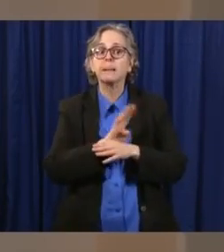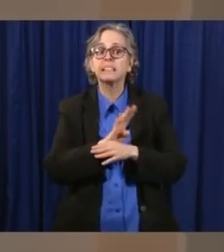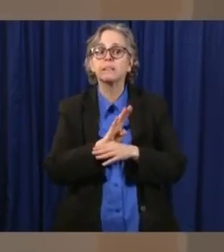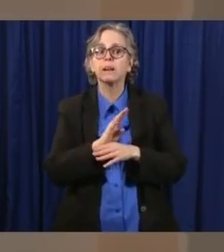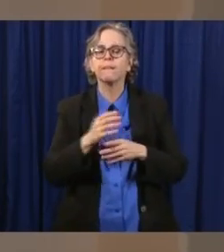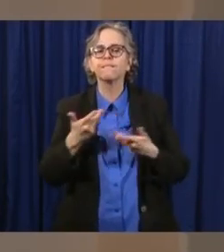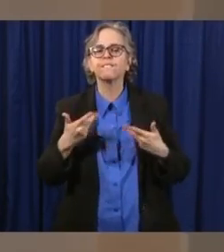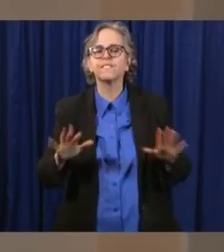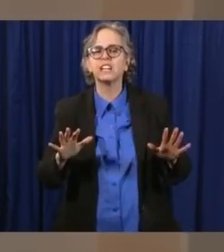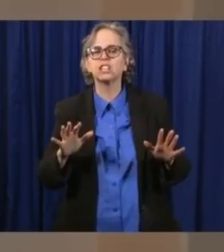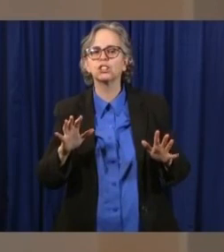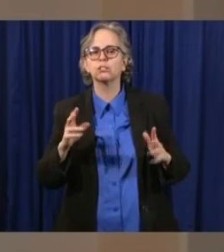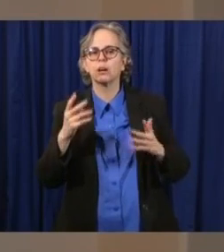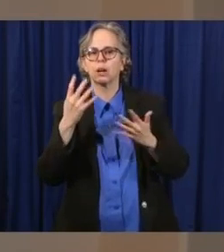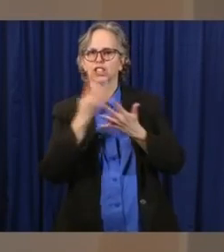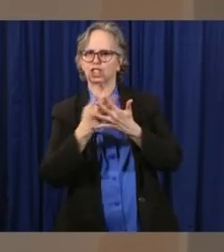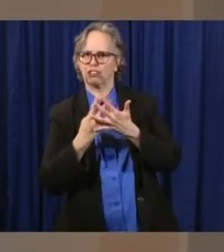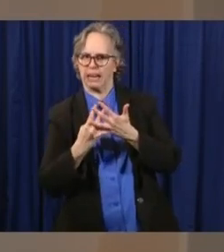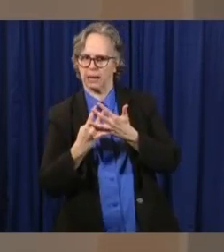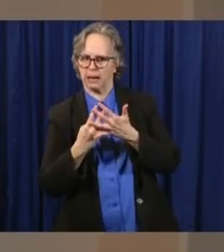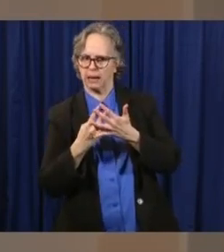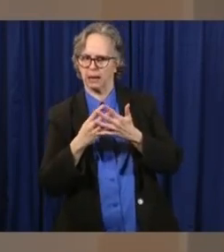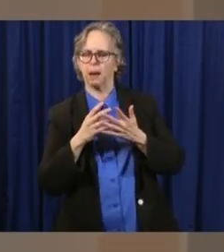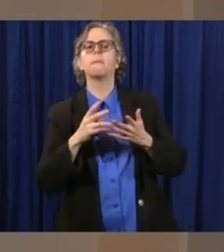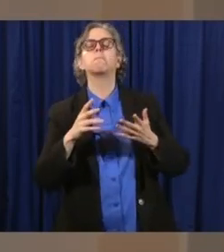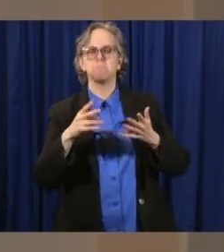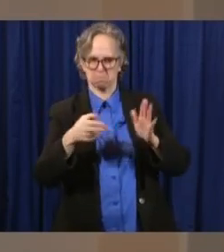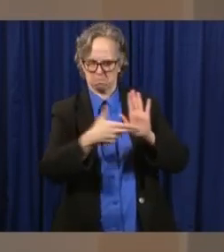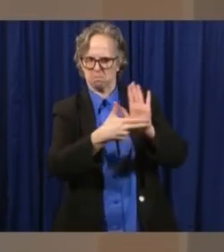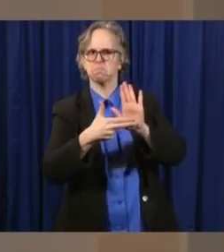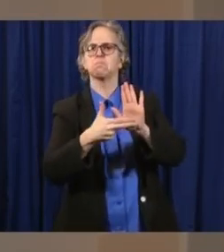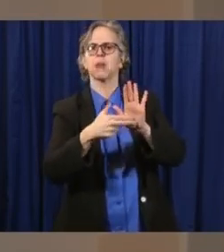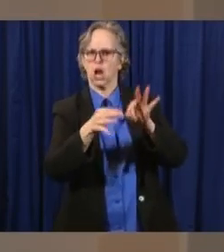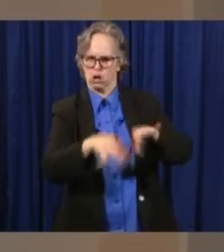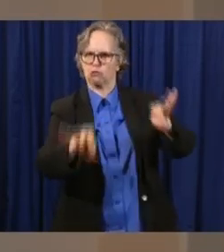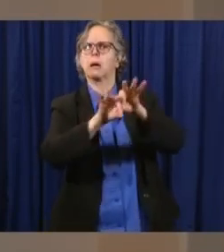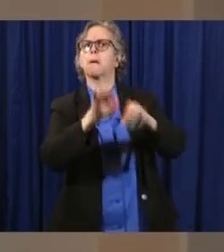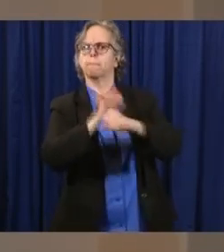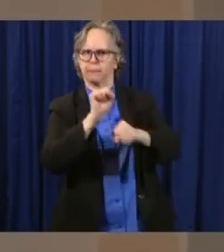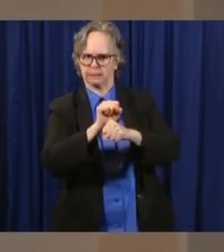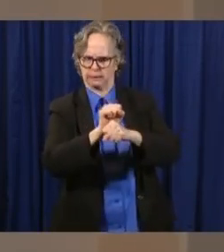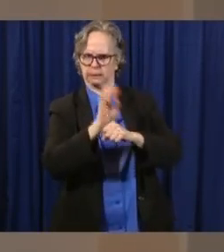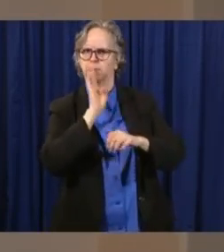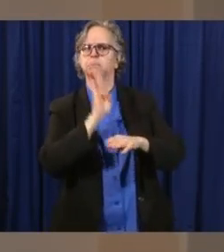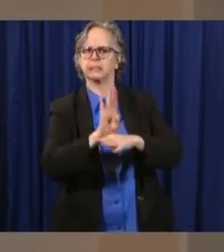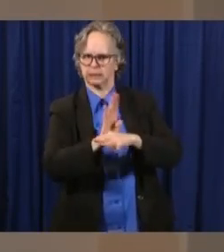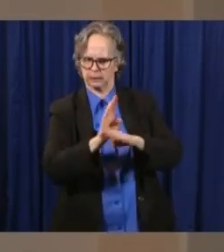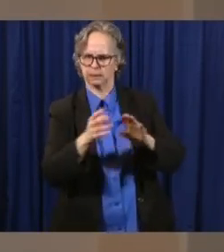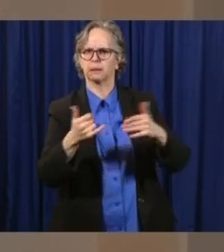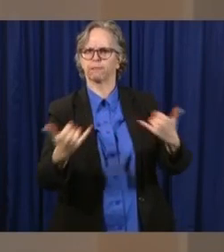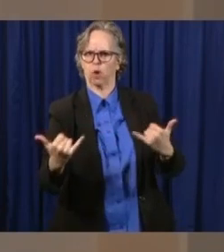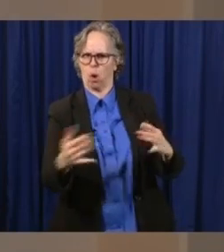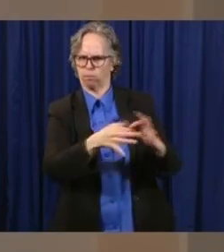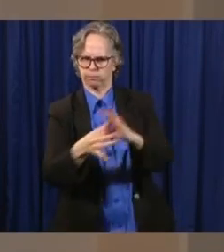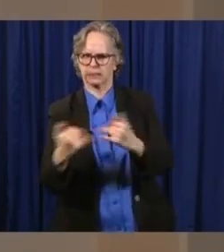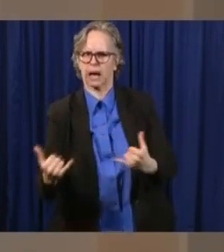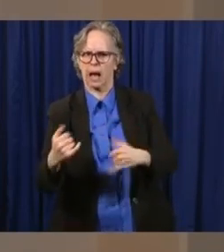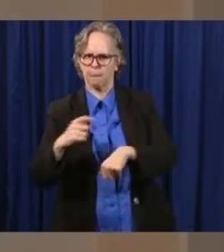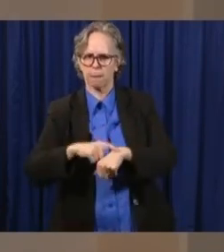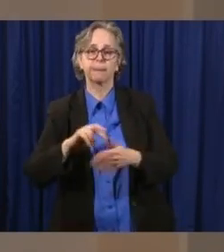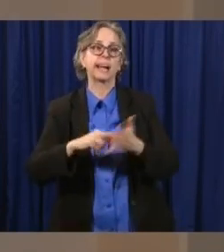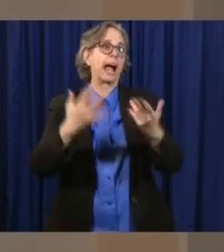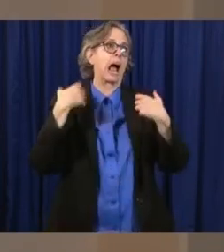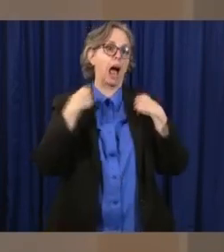essential, but critical to the supply chain of serving you during this difficult time. Anything from healthcare